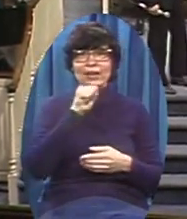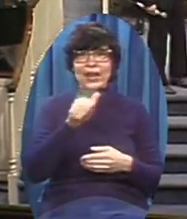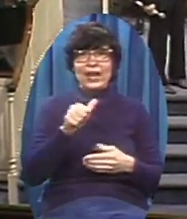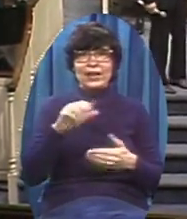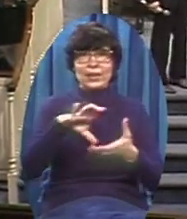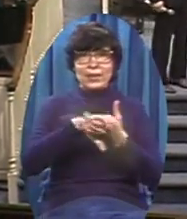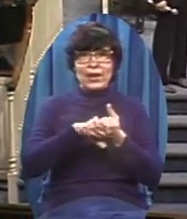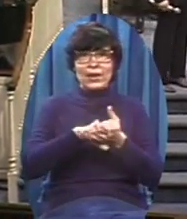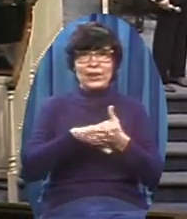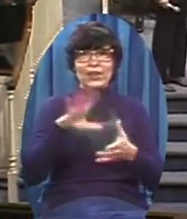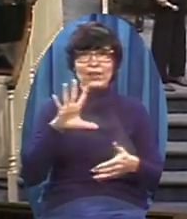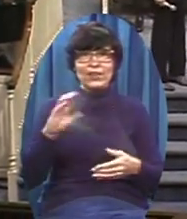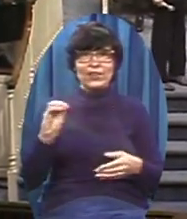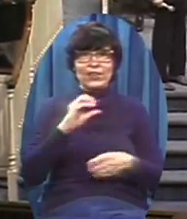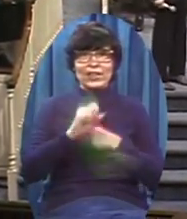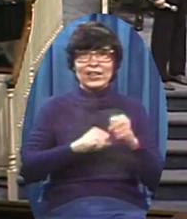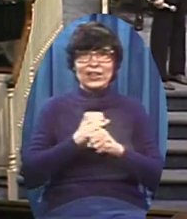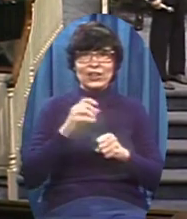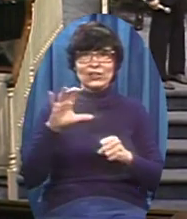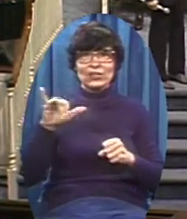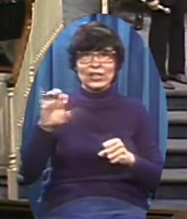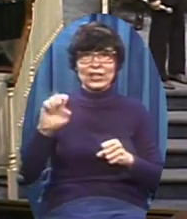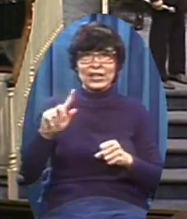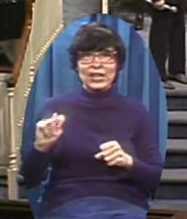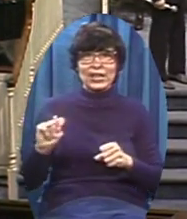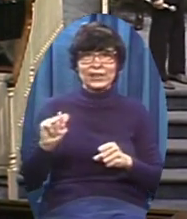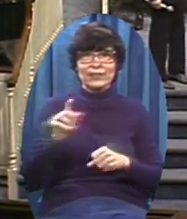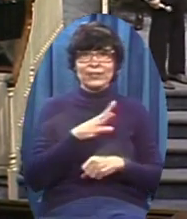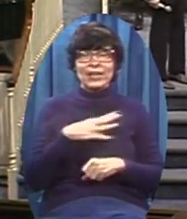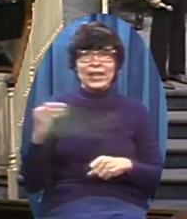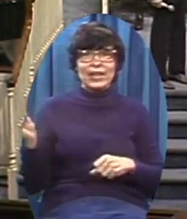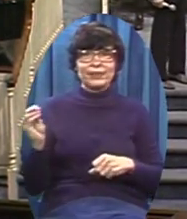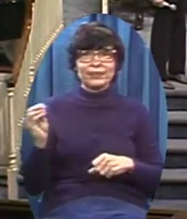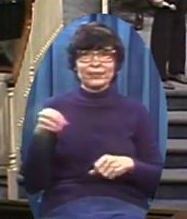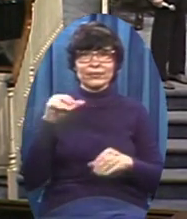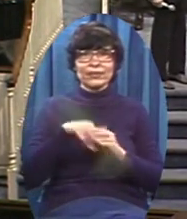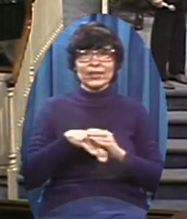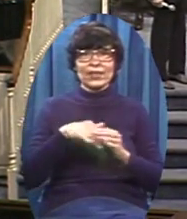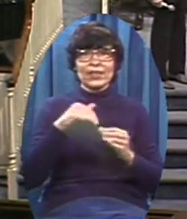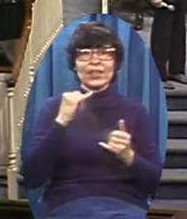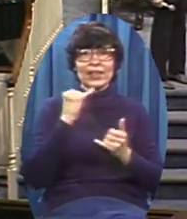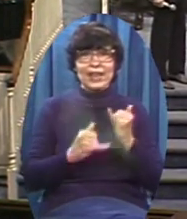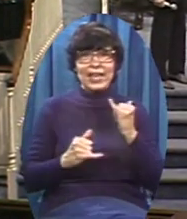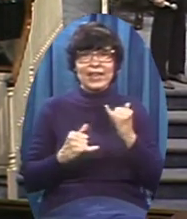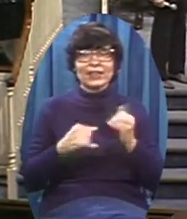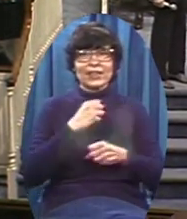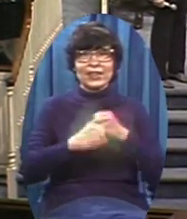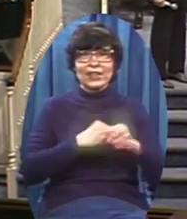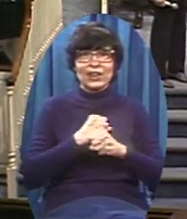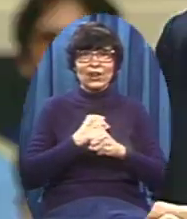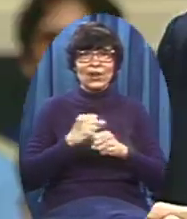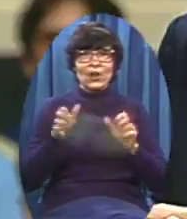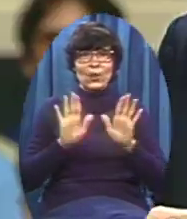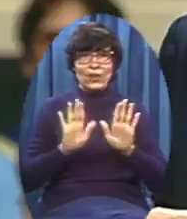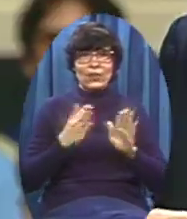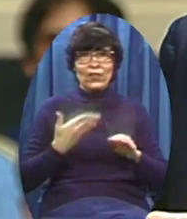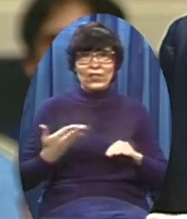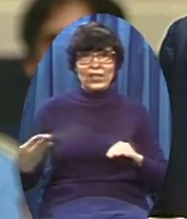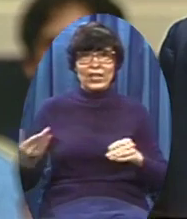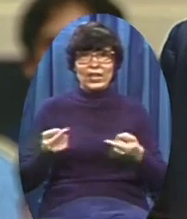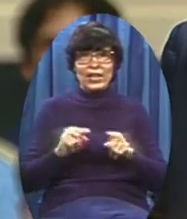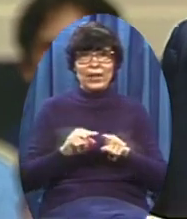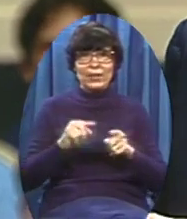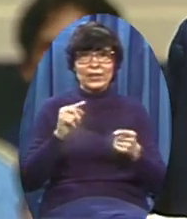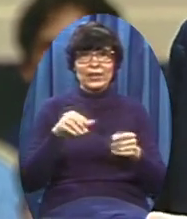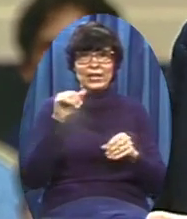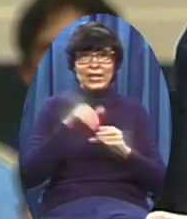pastor. And just in the last year, great things happened in Robbie and Patty's